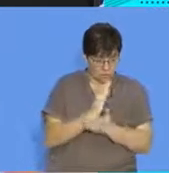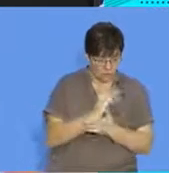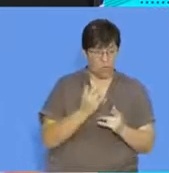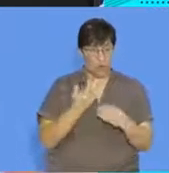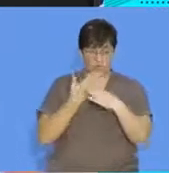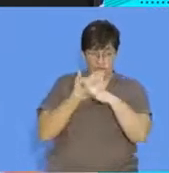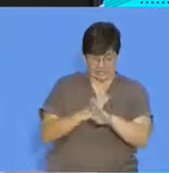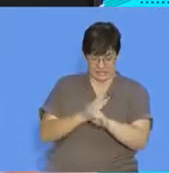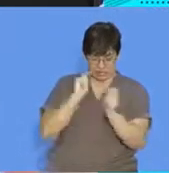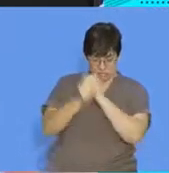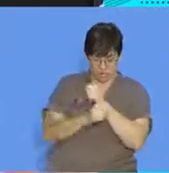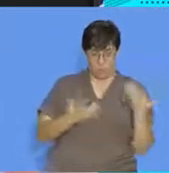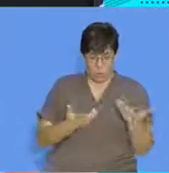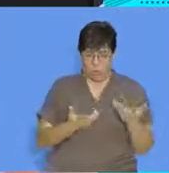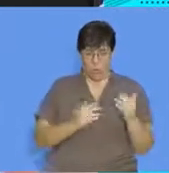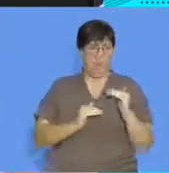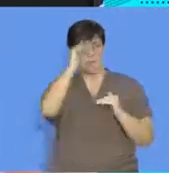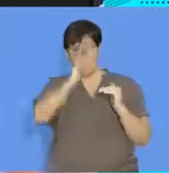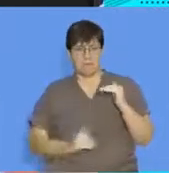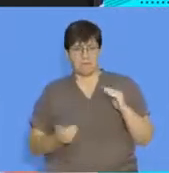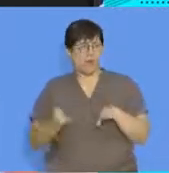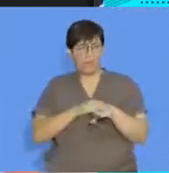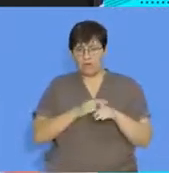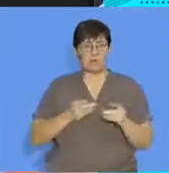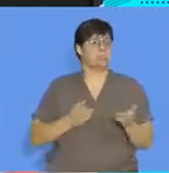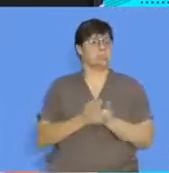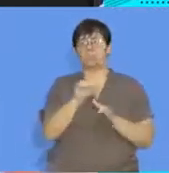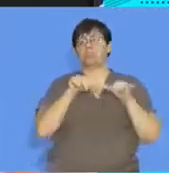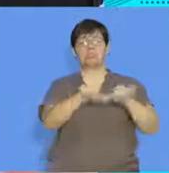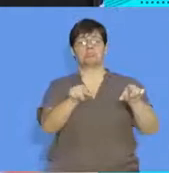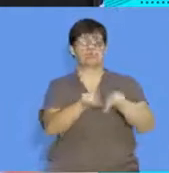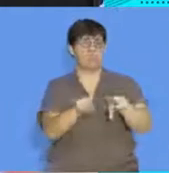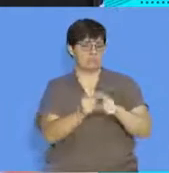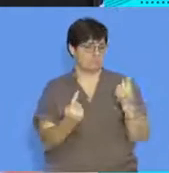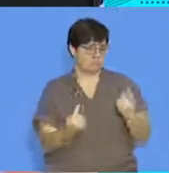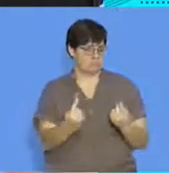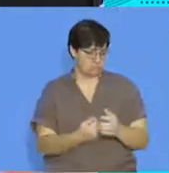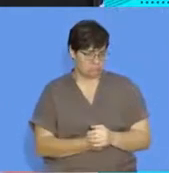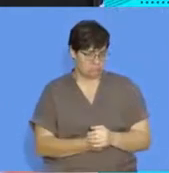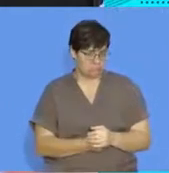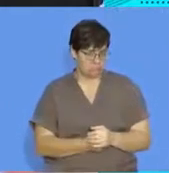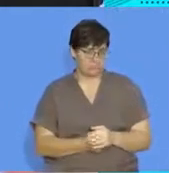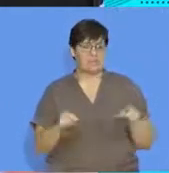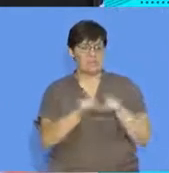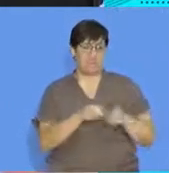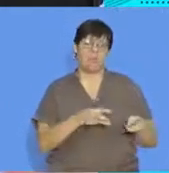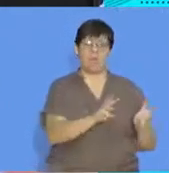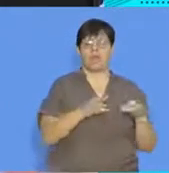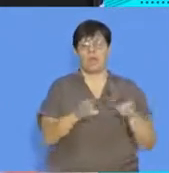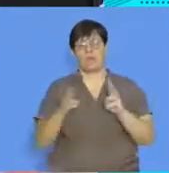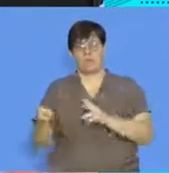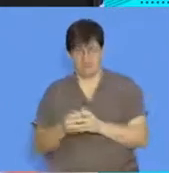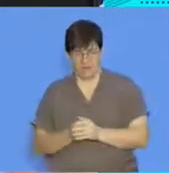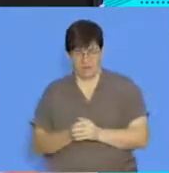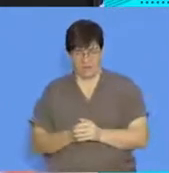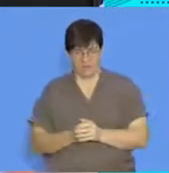the battery and the magnitude of the battery's internal resistance? So we can ask the same question in different ways, but the